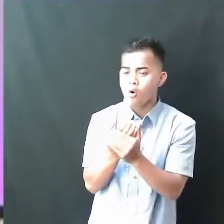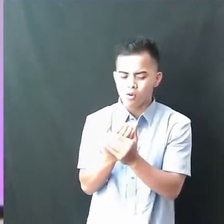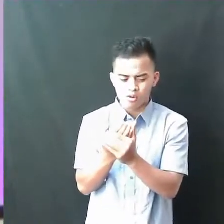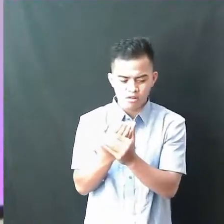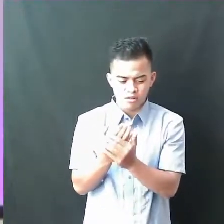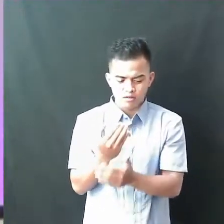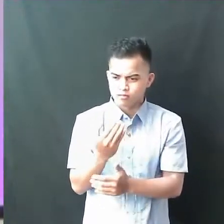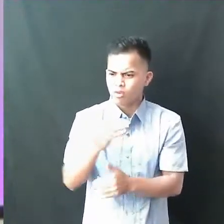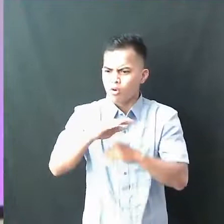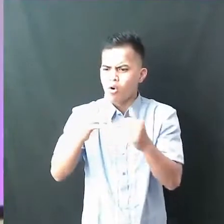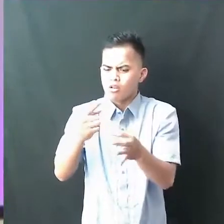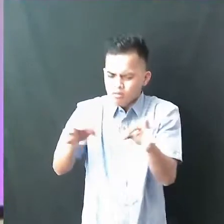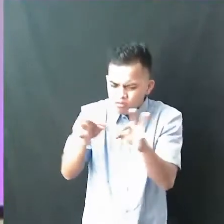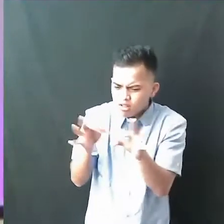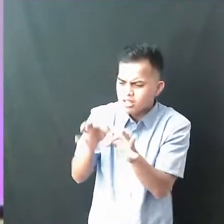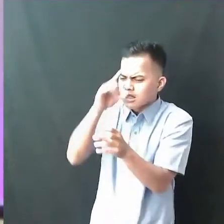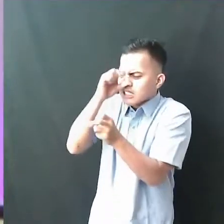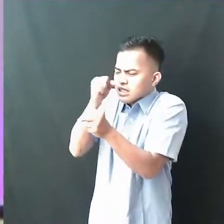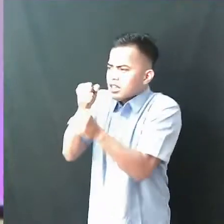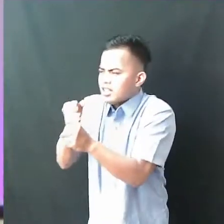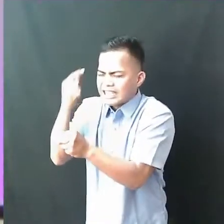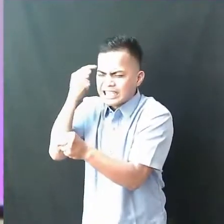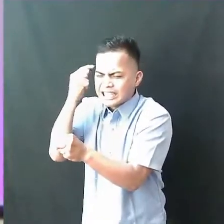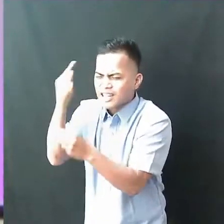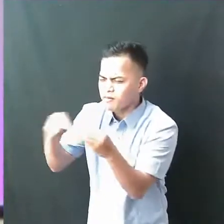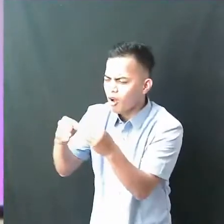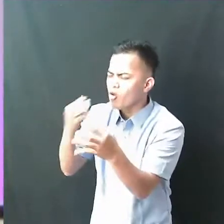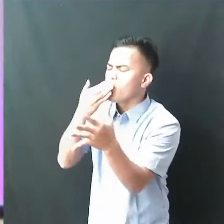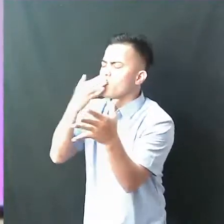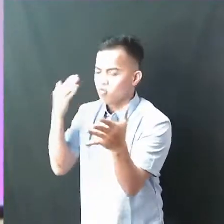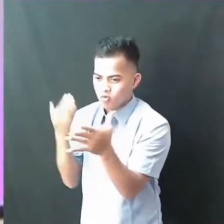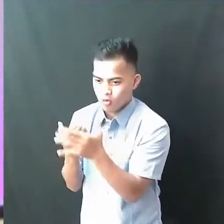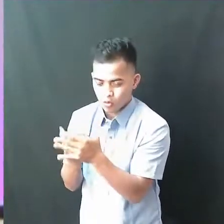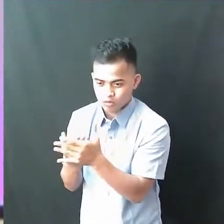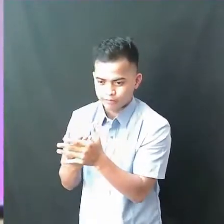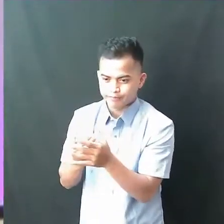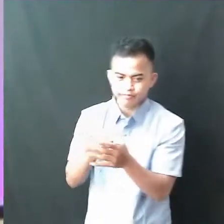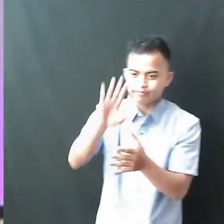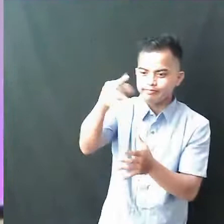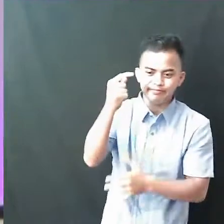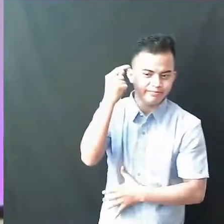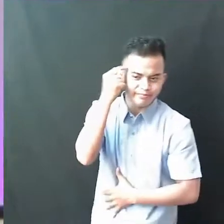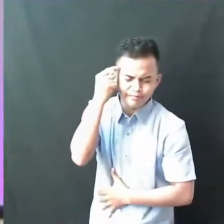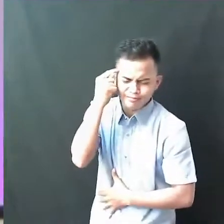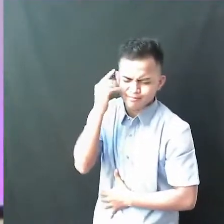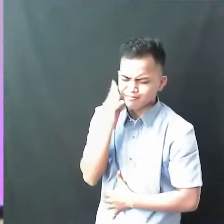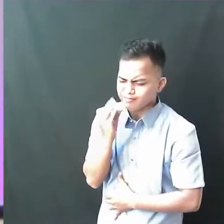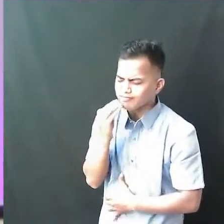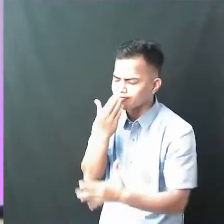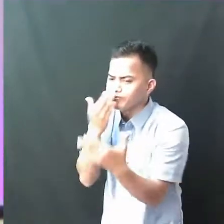is good. Sabuano. Sutaan tanang butang. Gupti